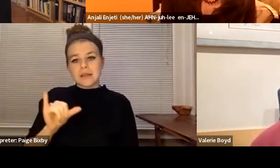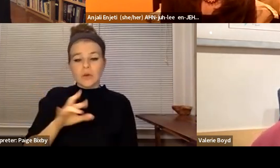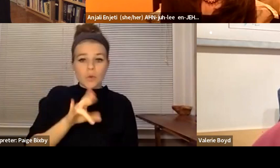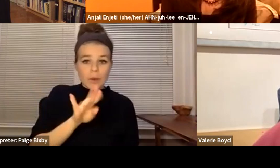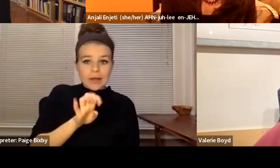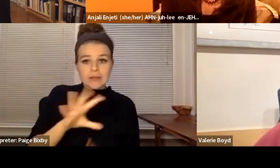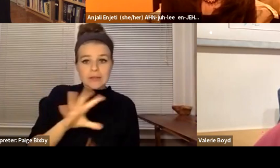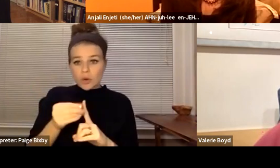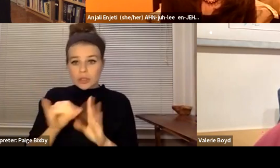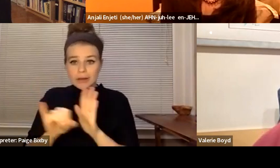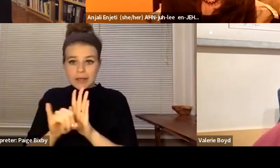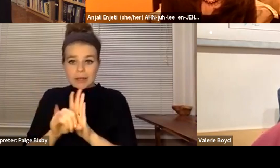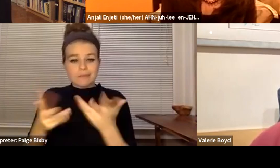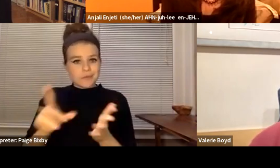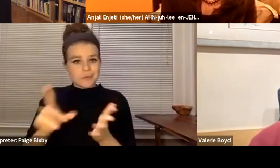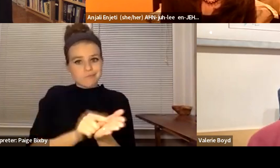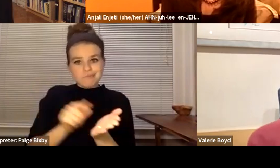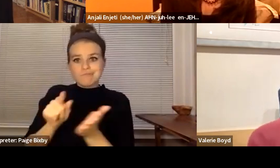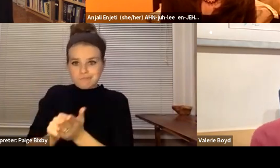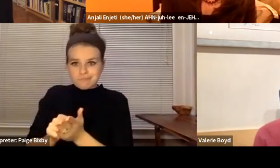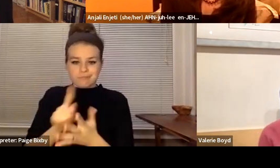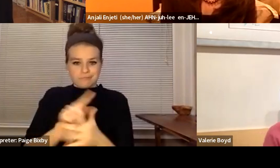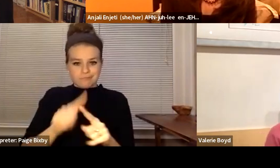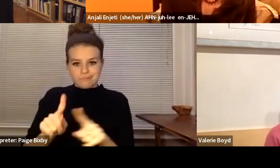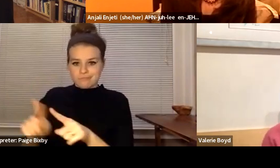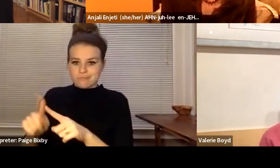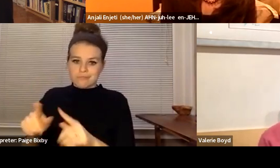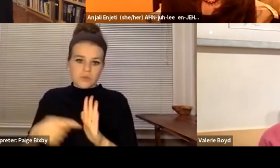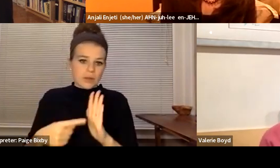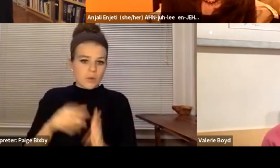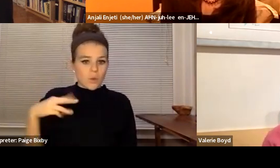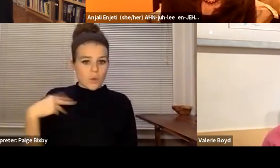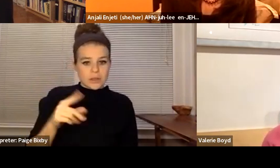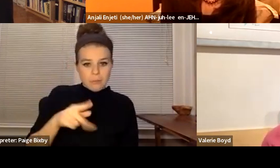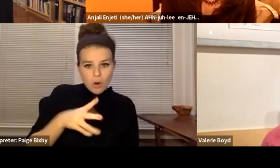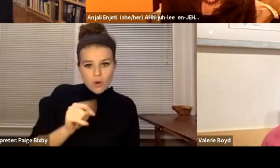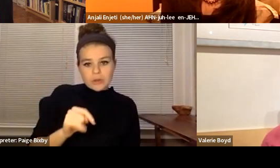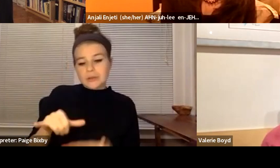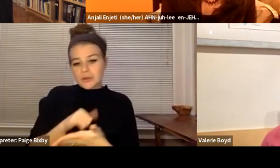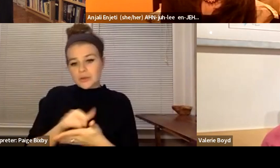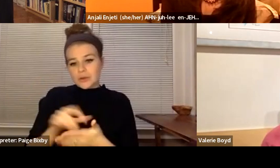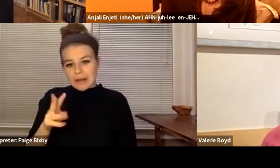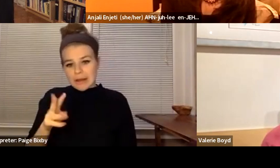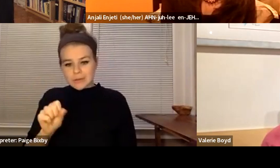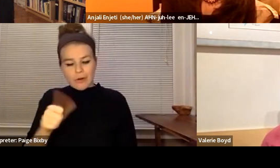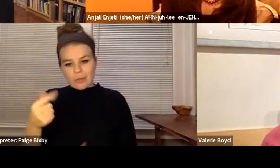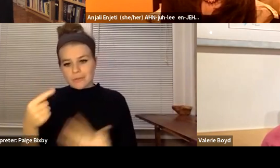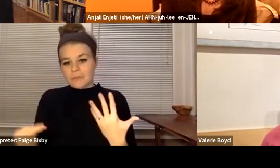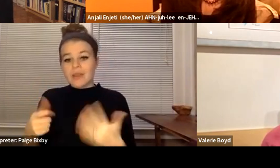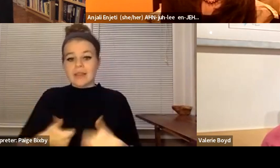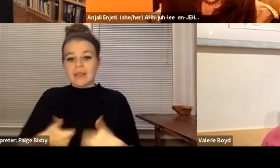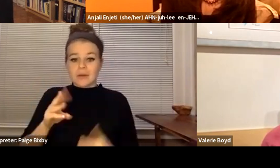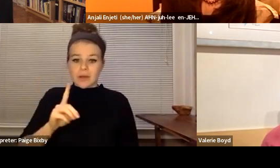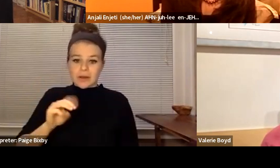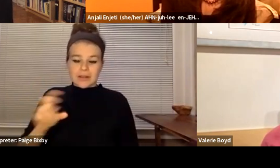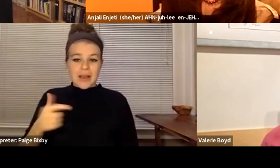identity have been published in the New York Times, Washington Post, and other outlets. He lives in suburban Maryland with his family, and I'm proud to say he's originally